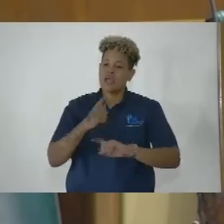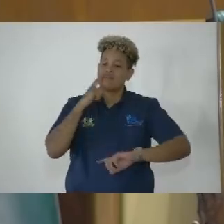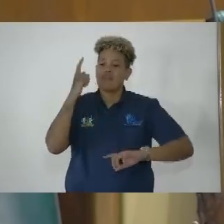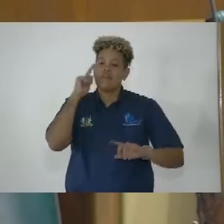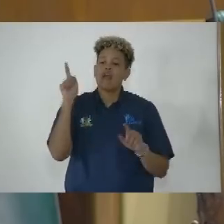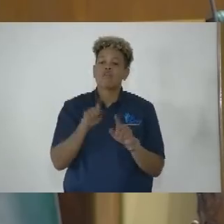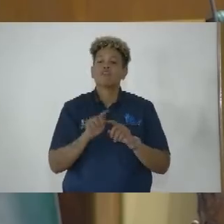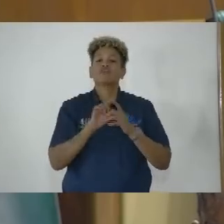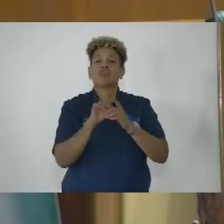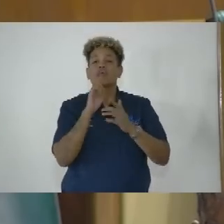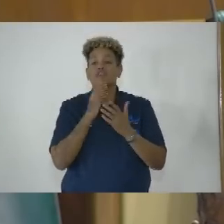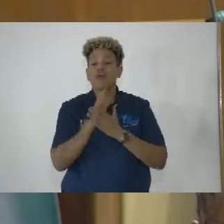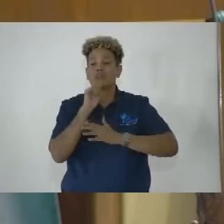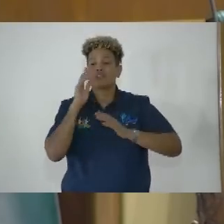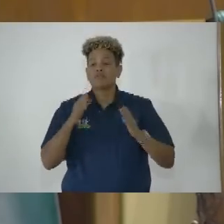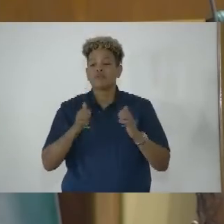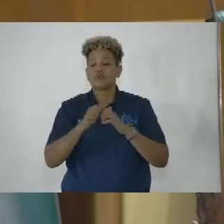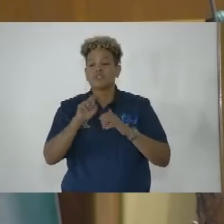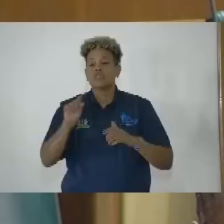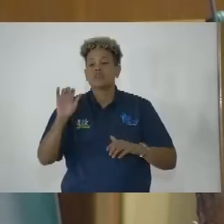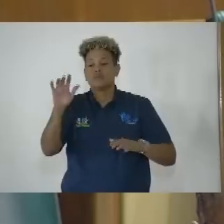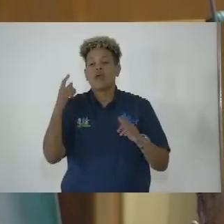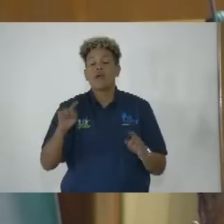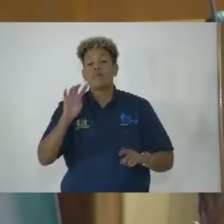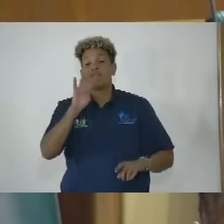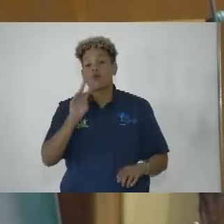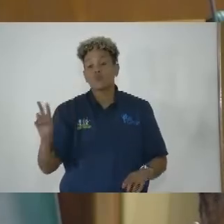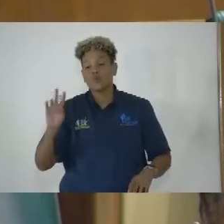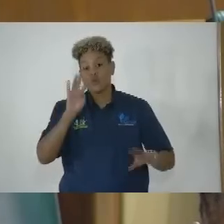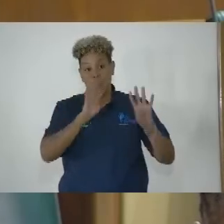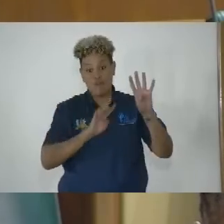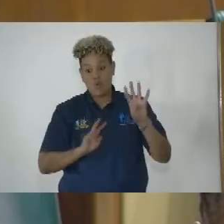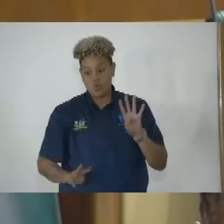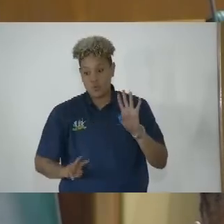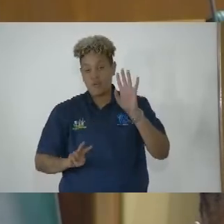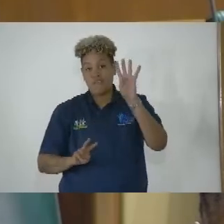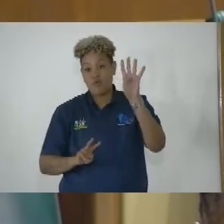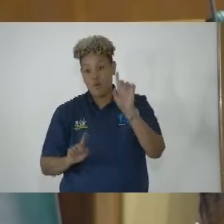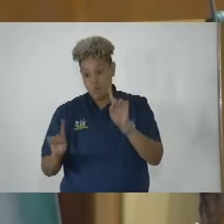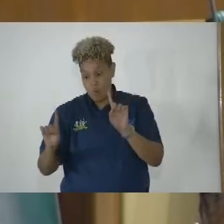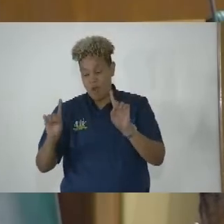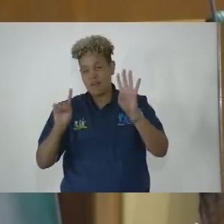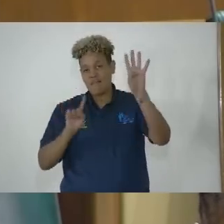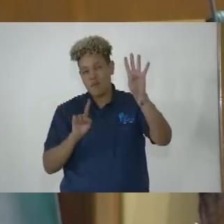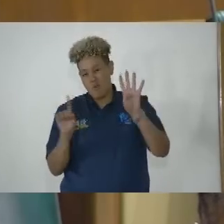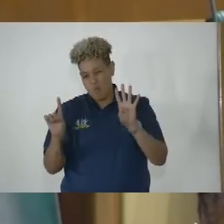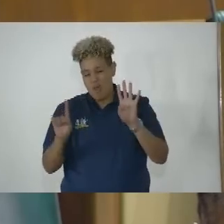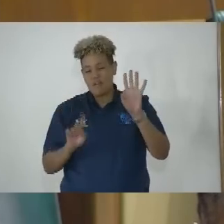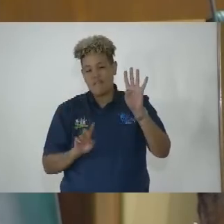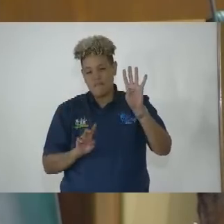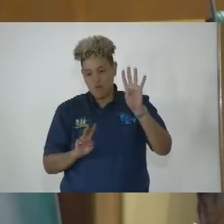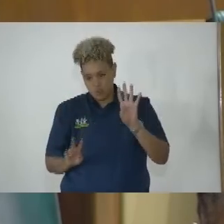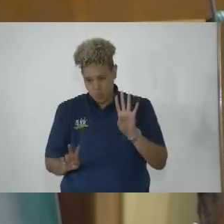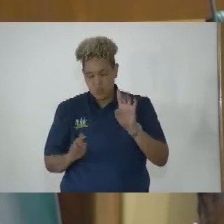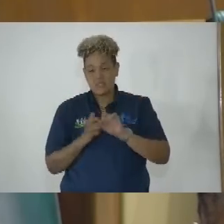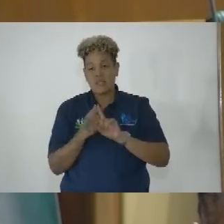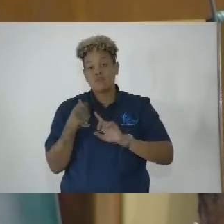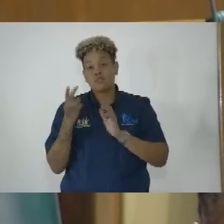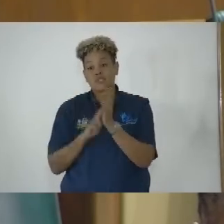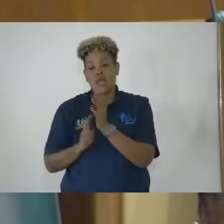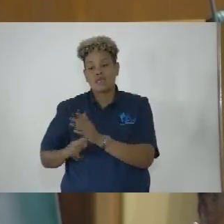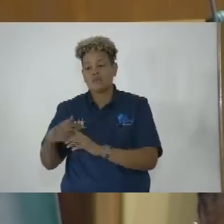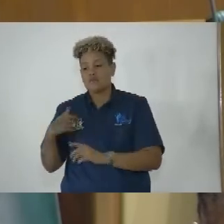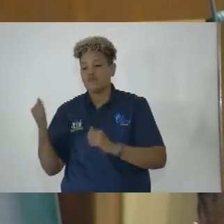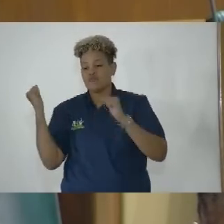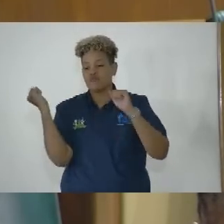Convention on the Rights of Persons with Disabilities and 4.2 that we are signatories to, requires that we abolish